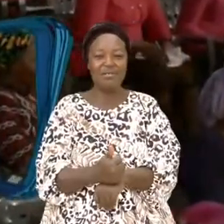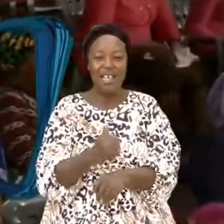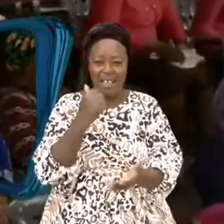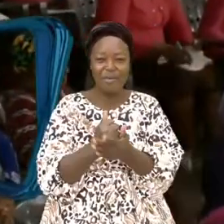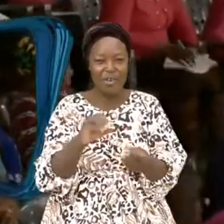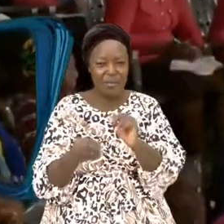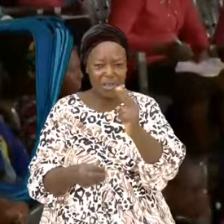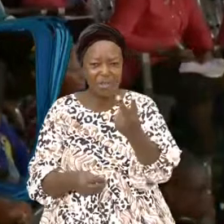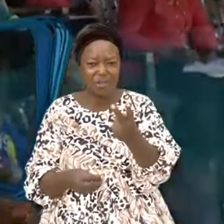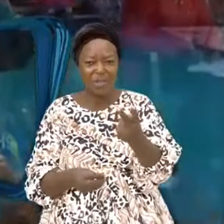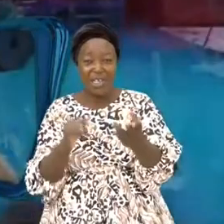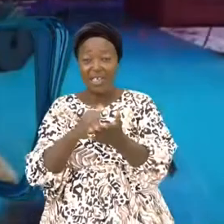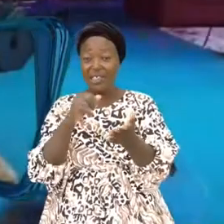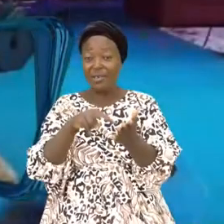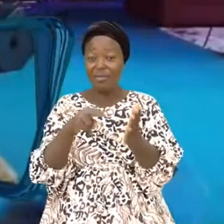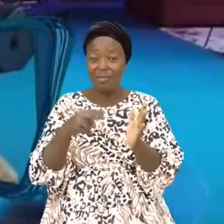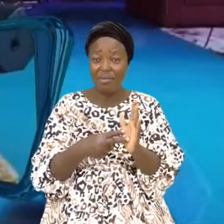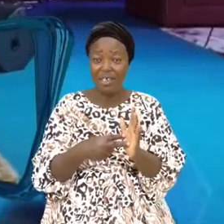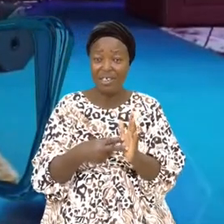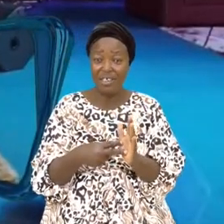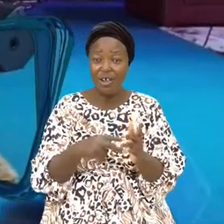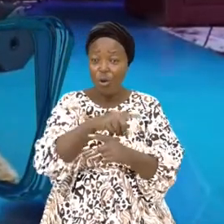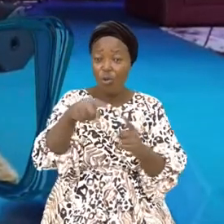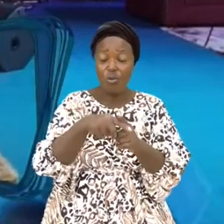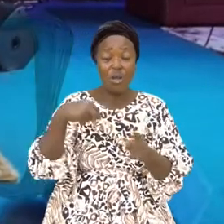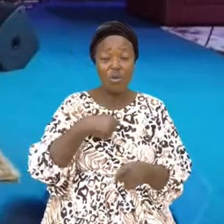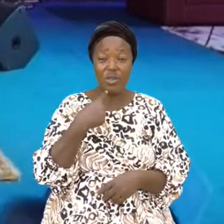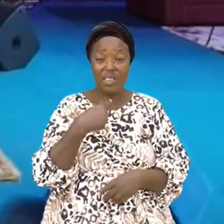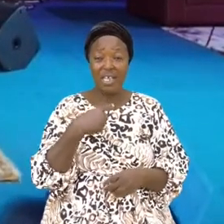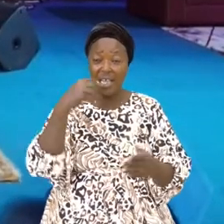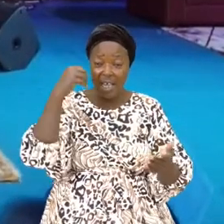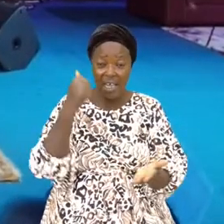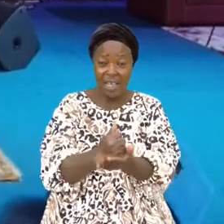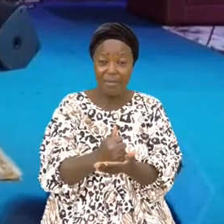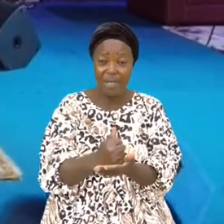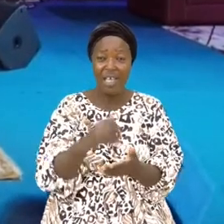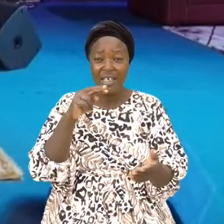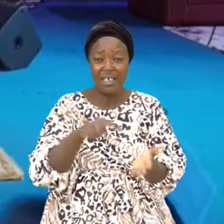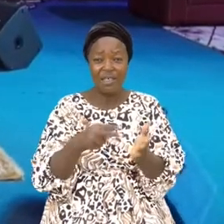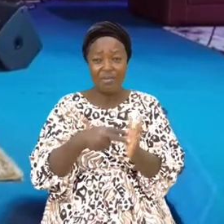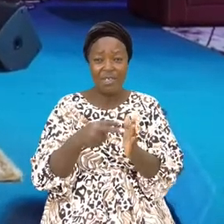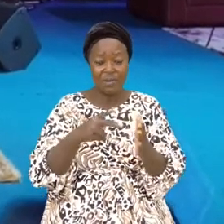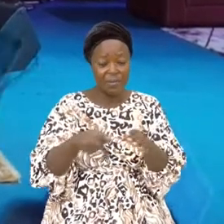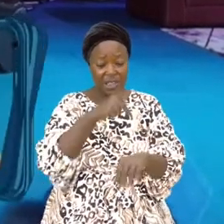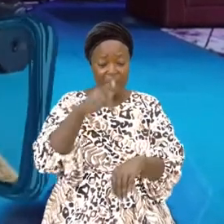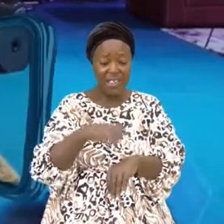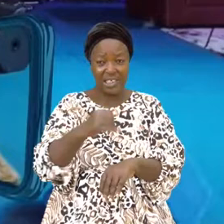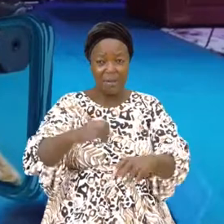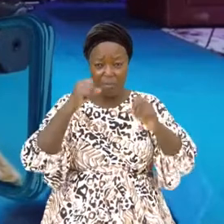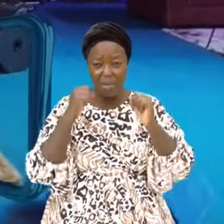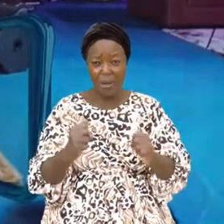two, it means, when we say amen, it means principalities and